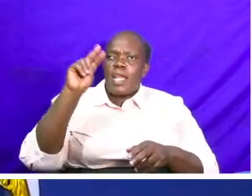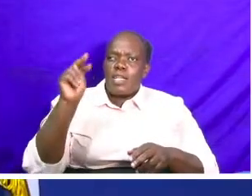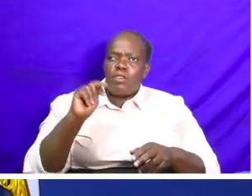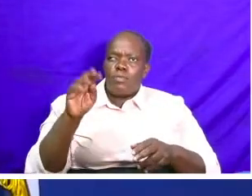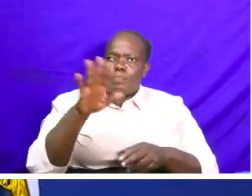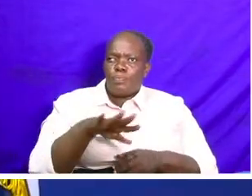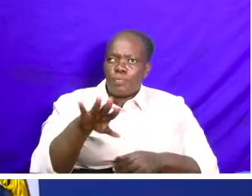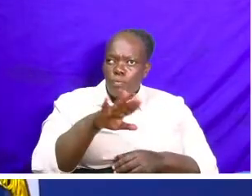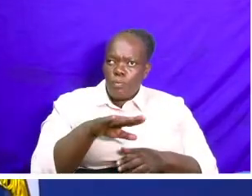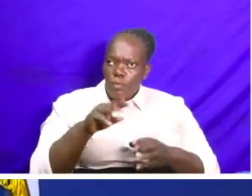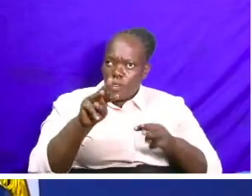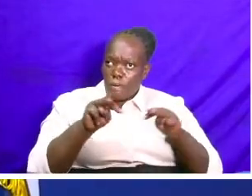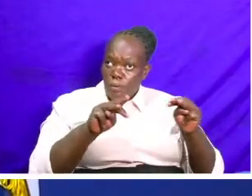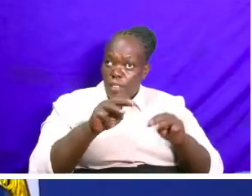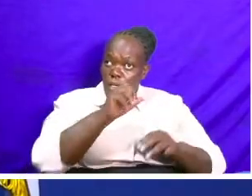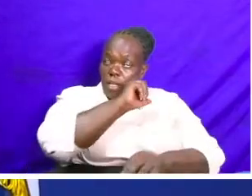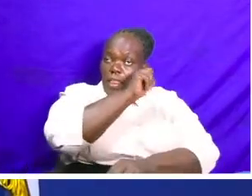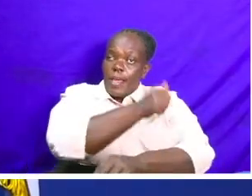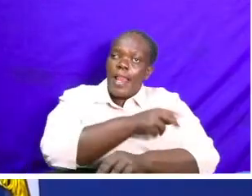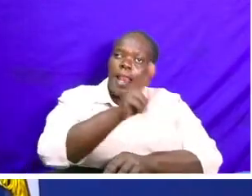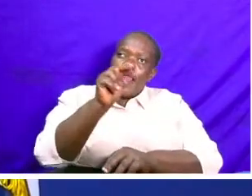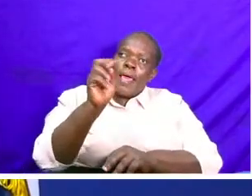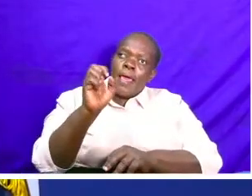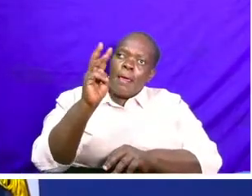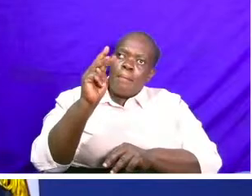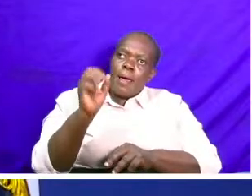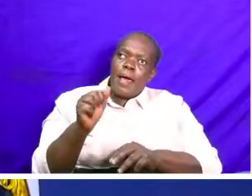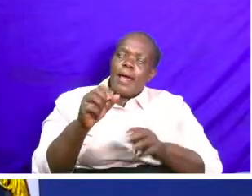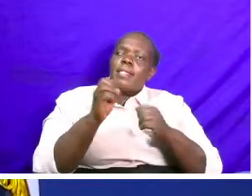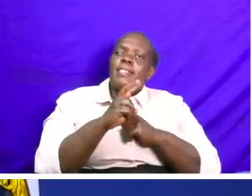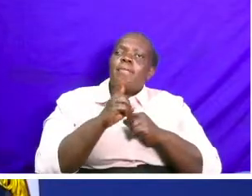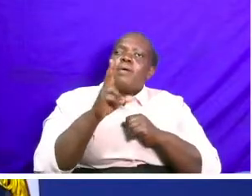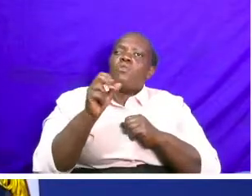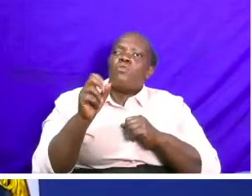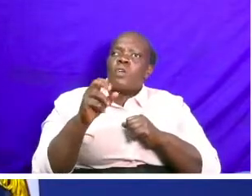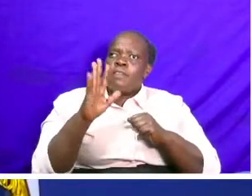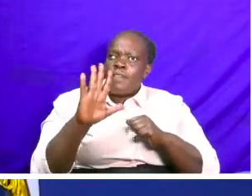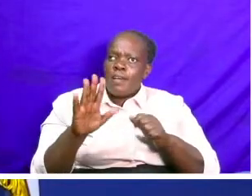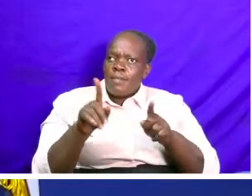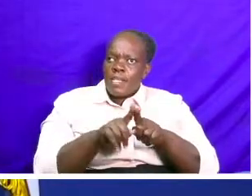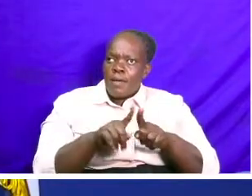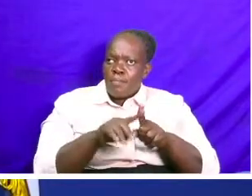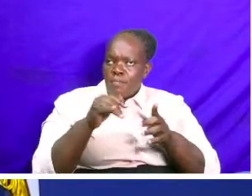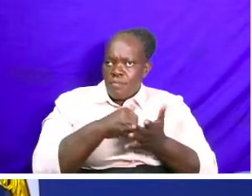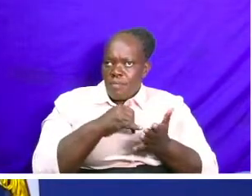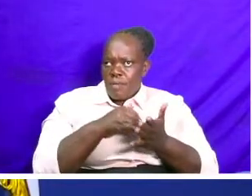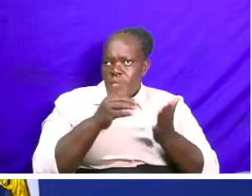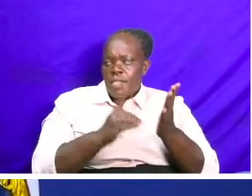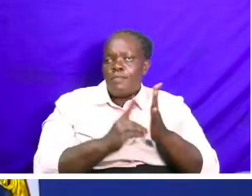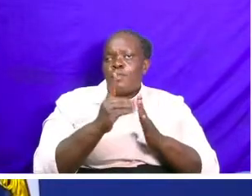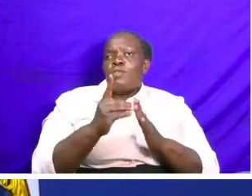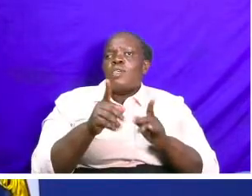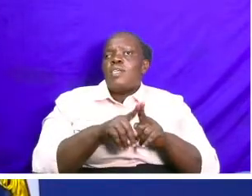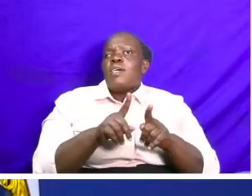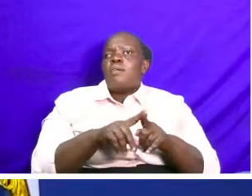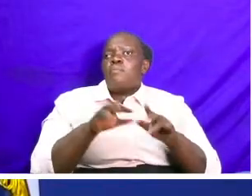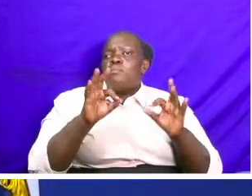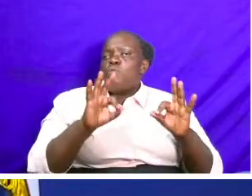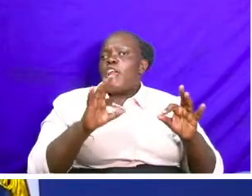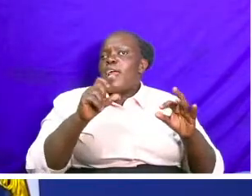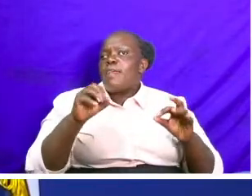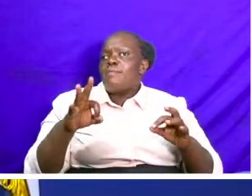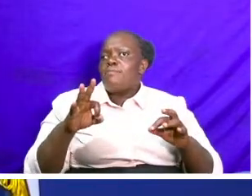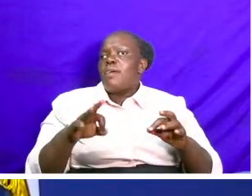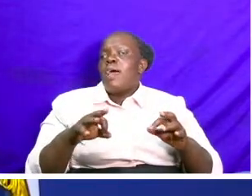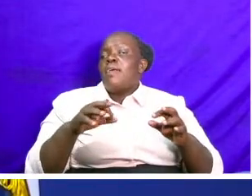Environmental Management Authority, NEMA, in December of 2025, involves the development of a modern facility